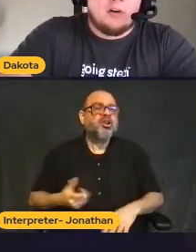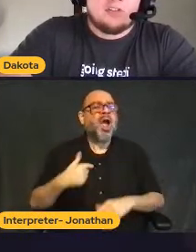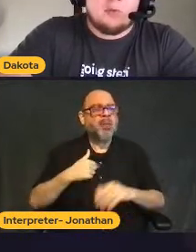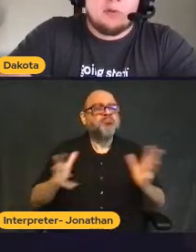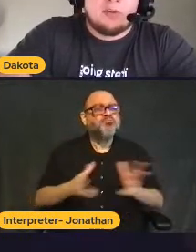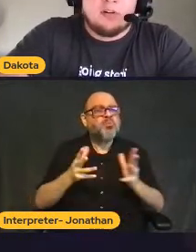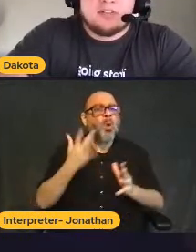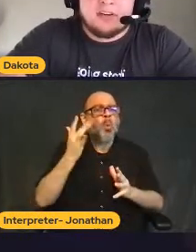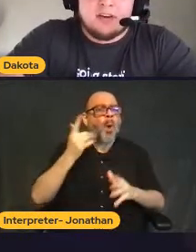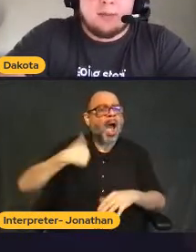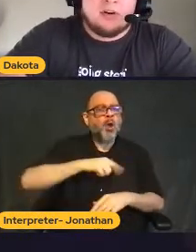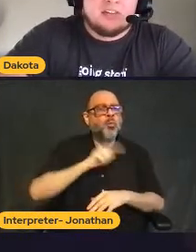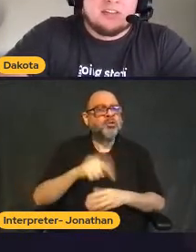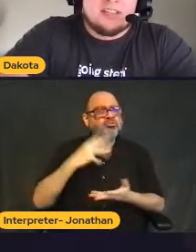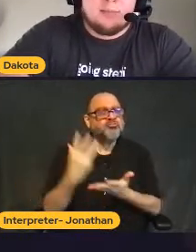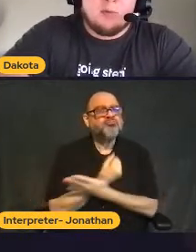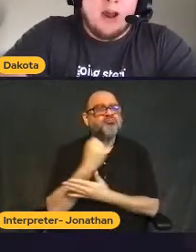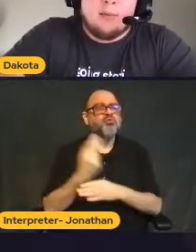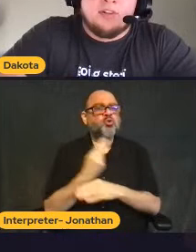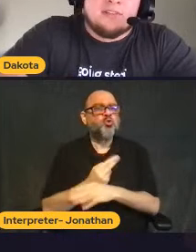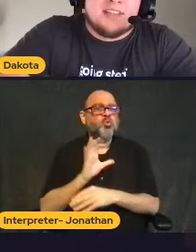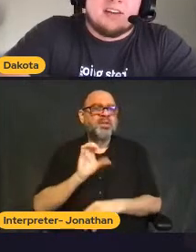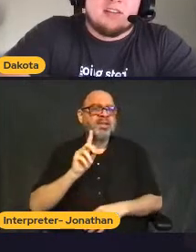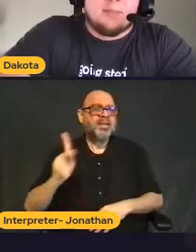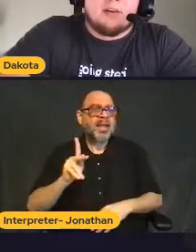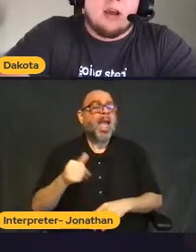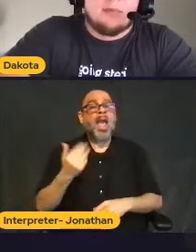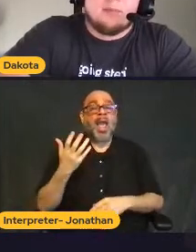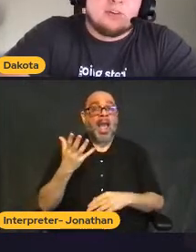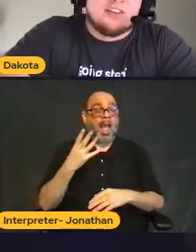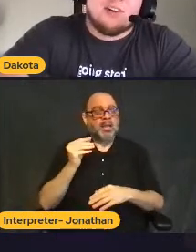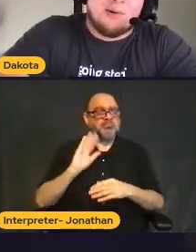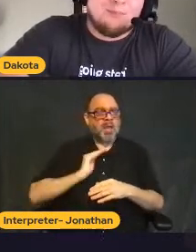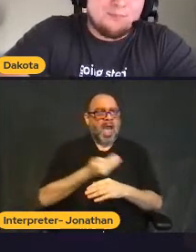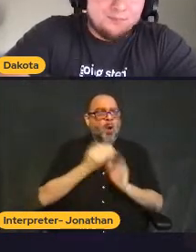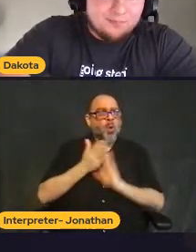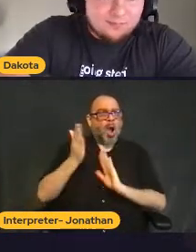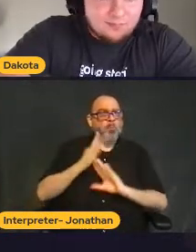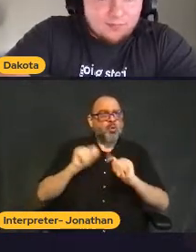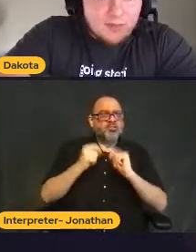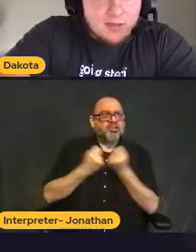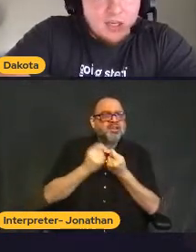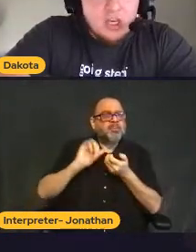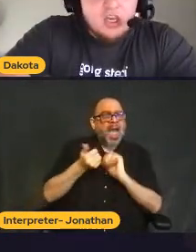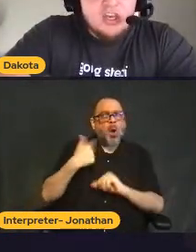and kind of our story with our security and operations team and why I believe it's actually made our company more secure.